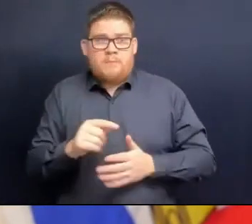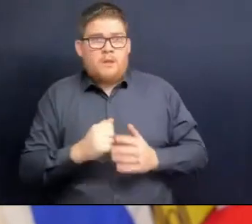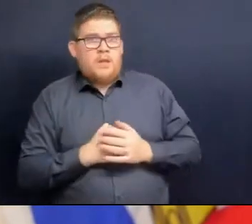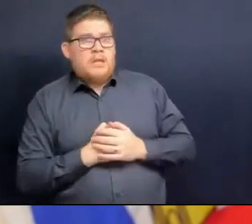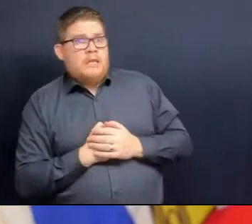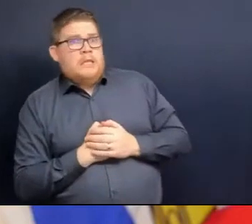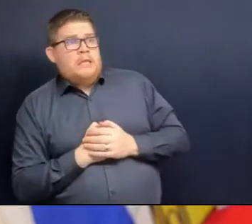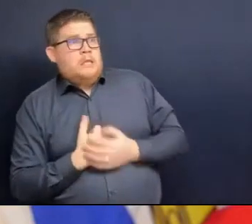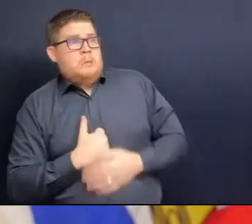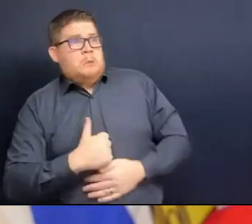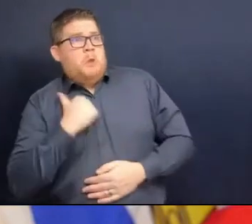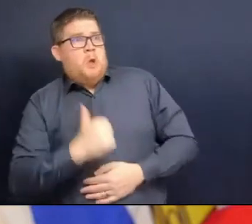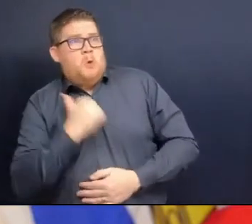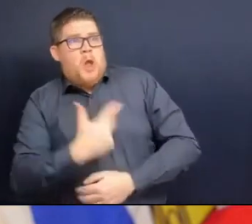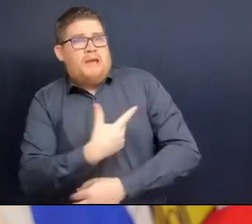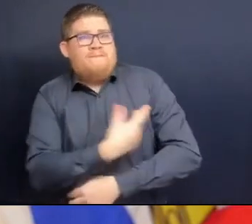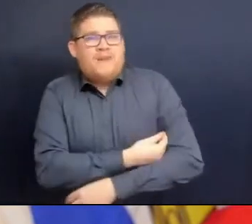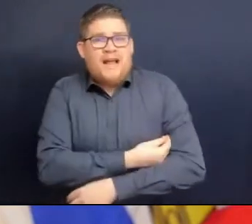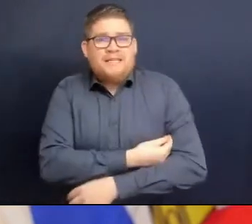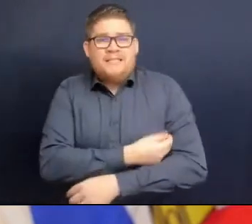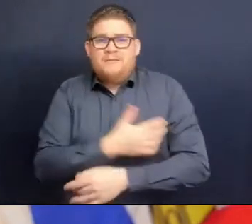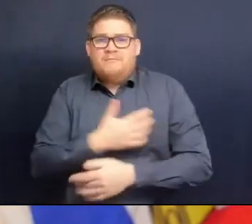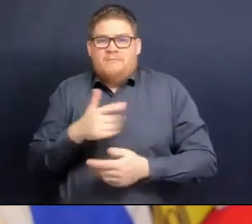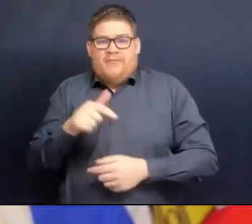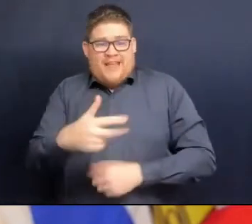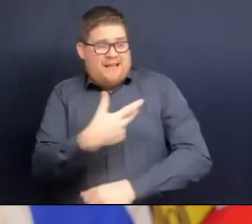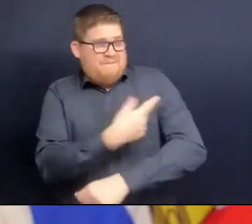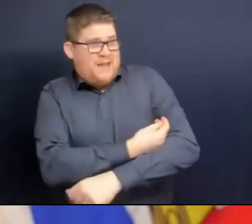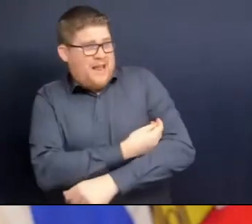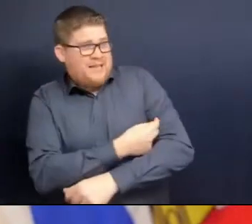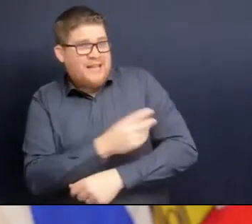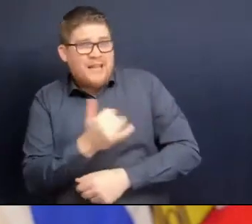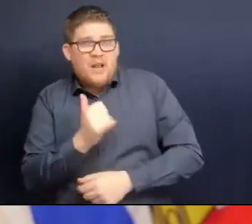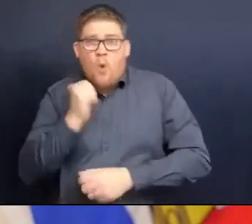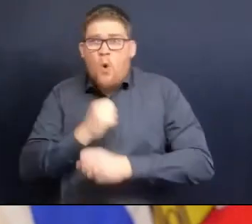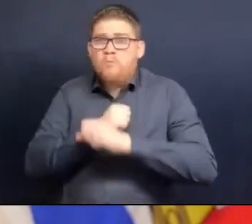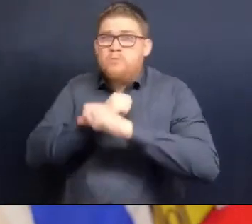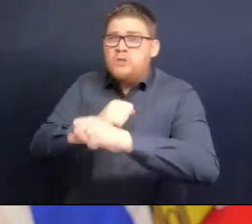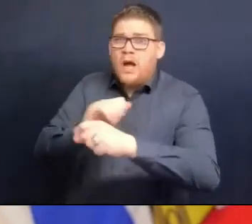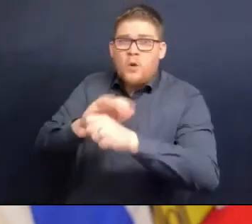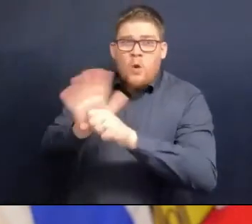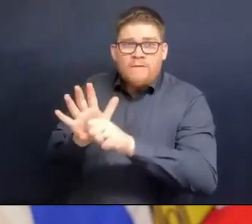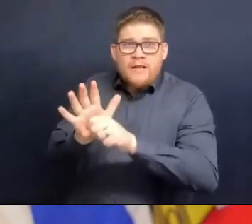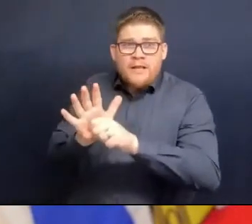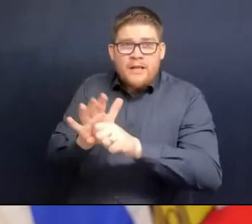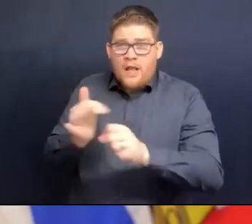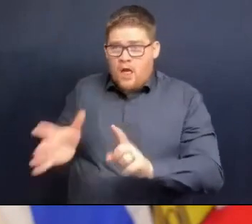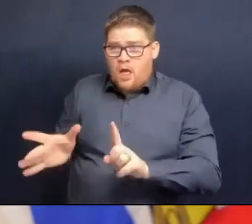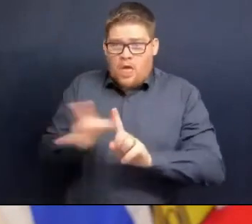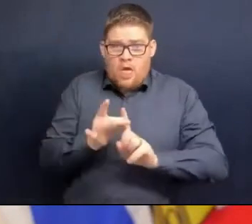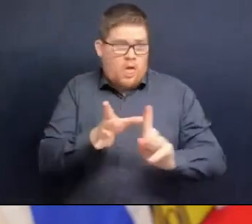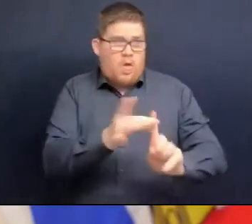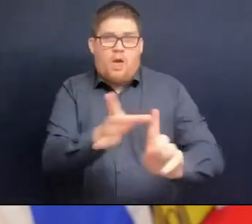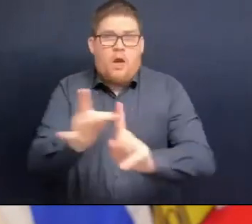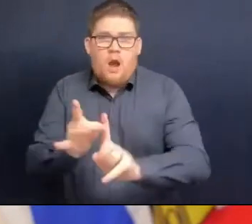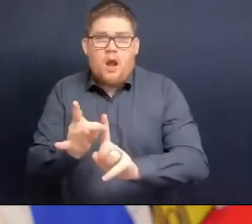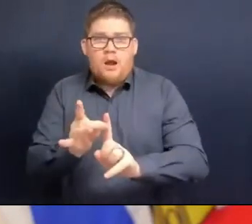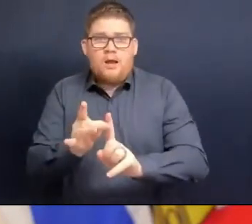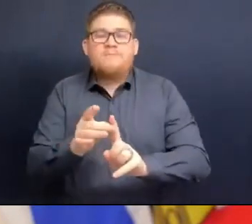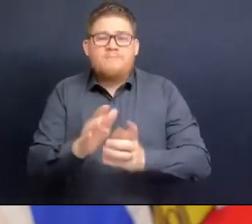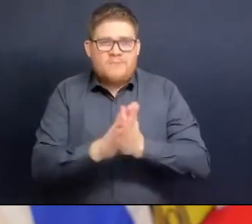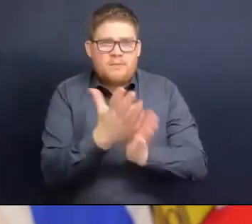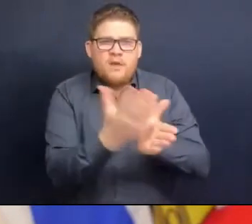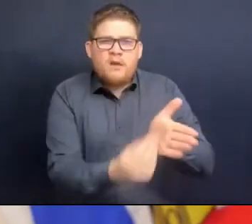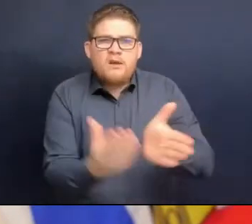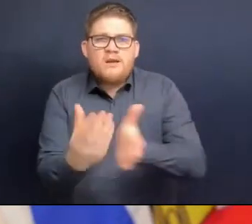leads to people not taking preventive action, not protecting themselves, and that has led to serious illness and deaths in